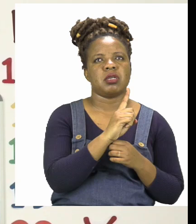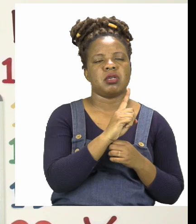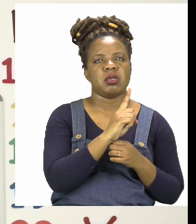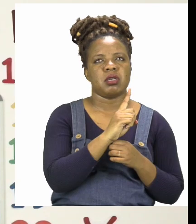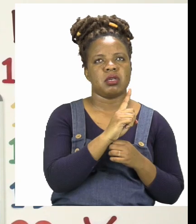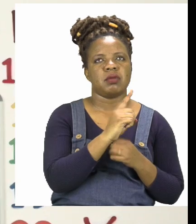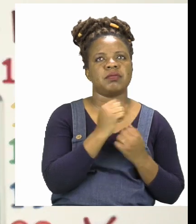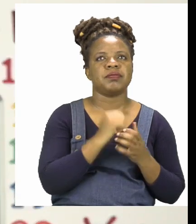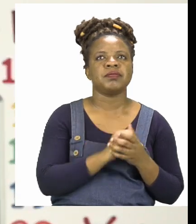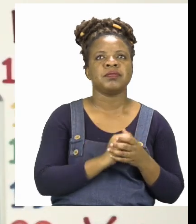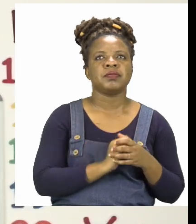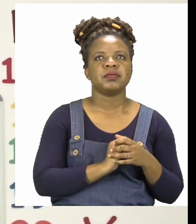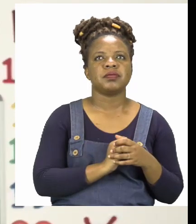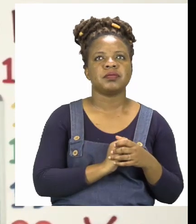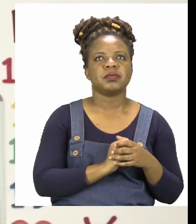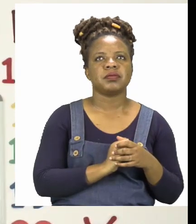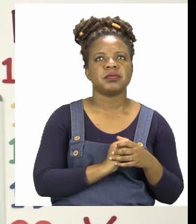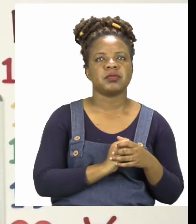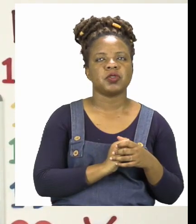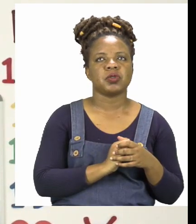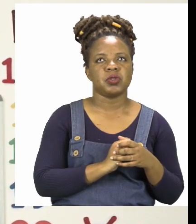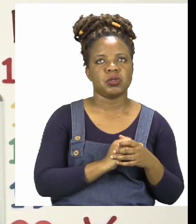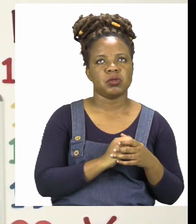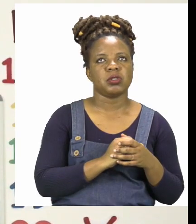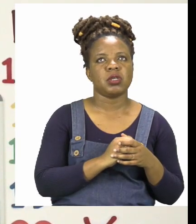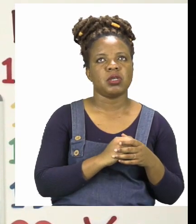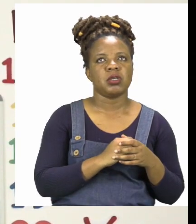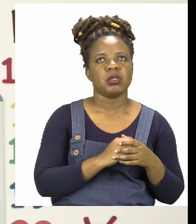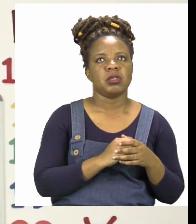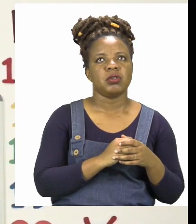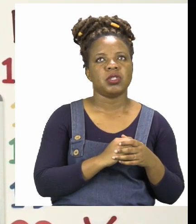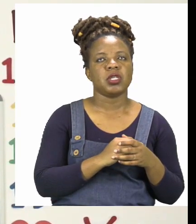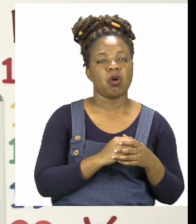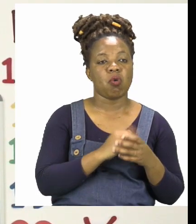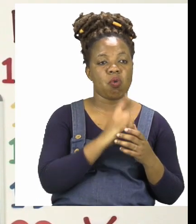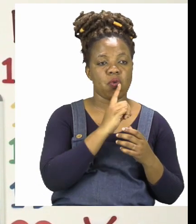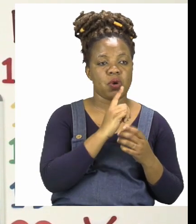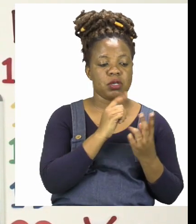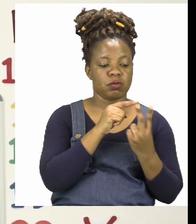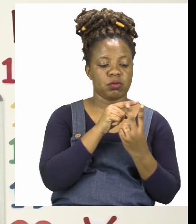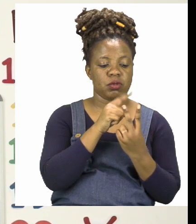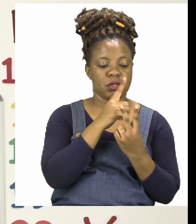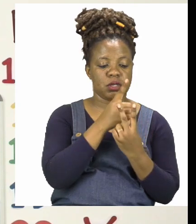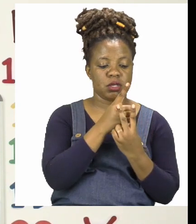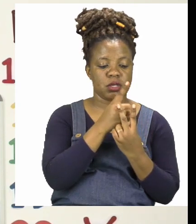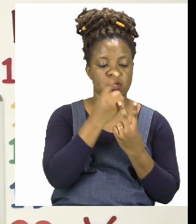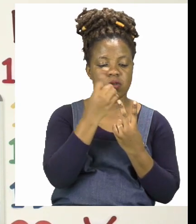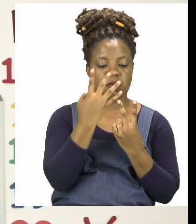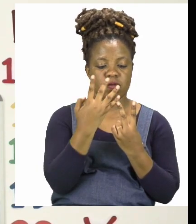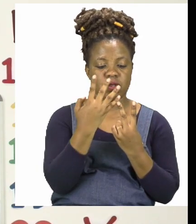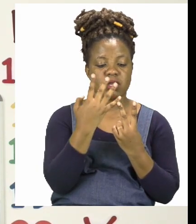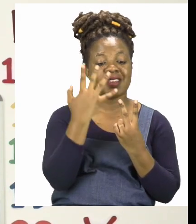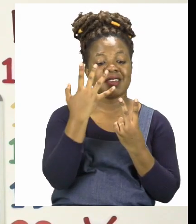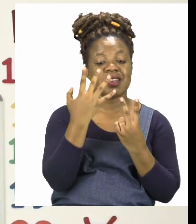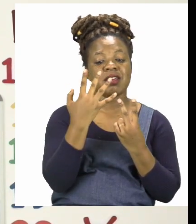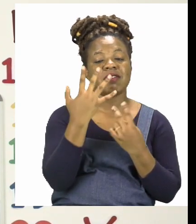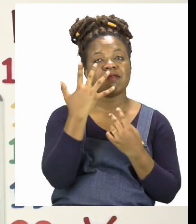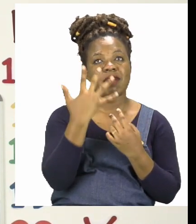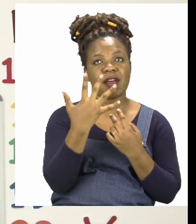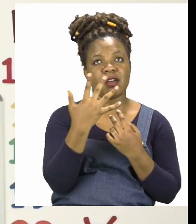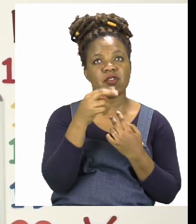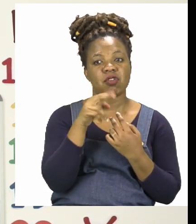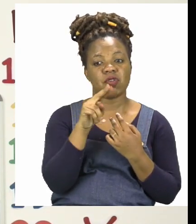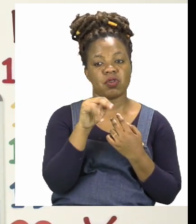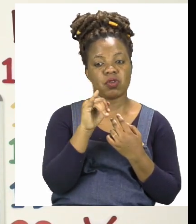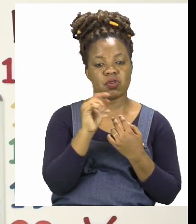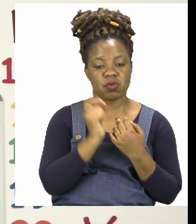say plus 1 next to our 2 here. And then we're going to write our 5